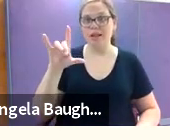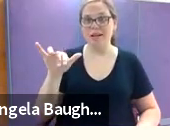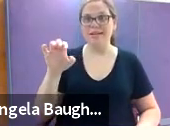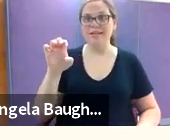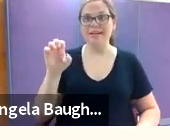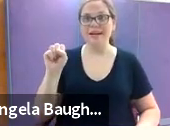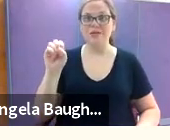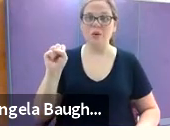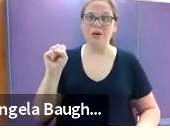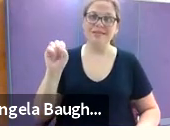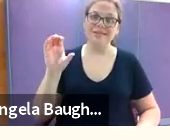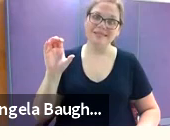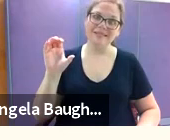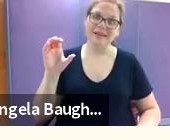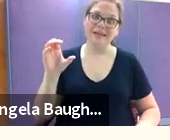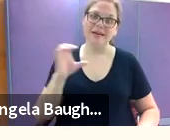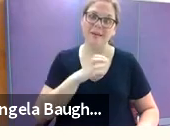ESOSC Committee Chair.